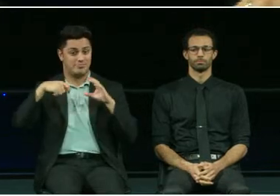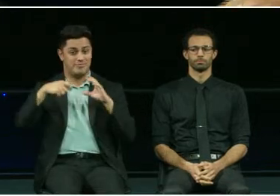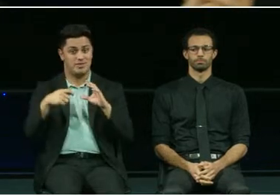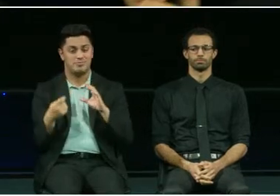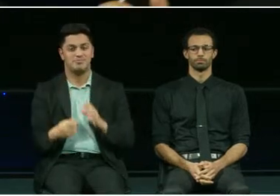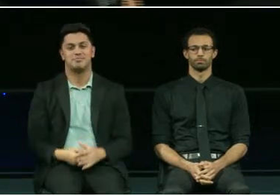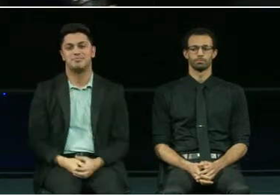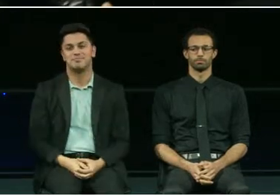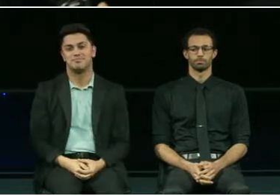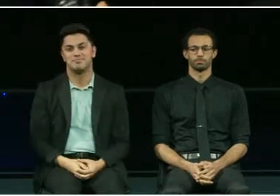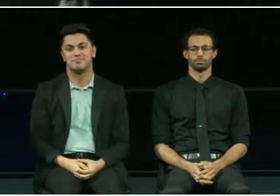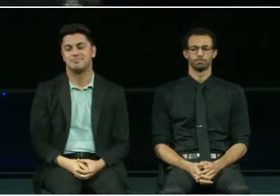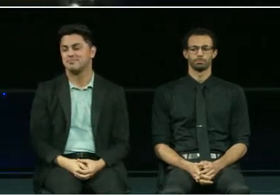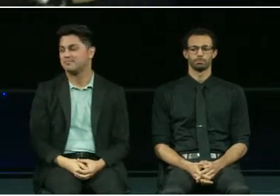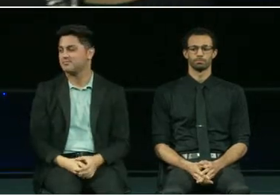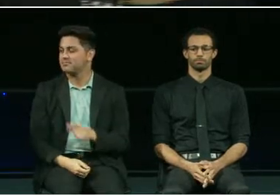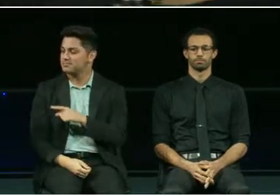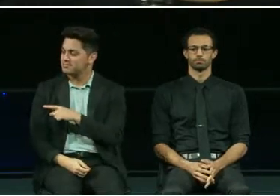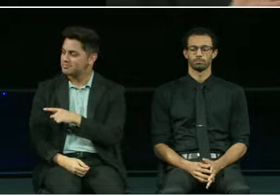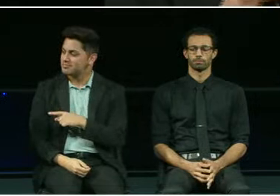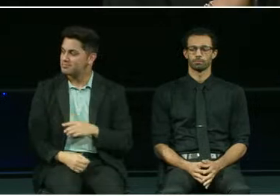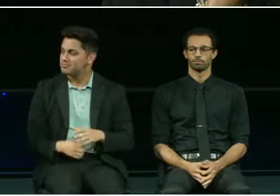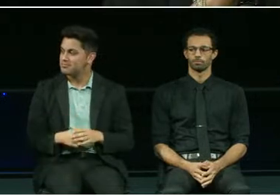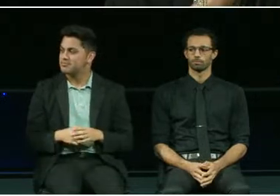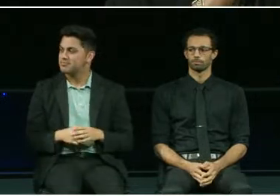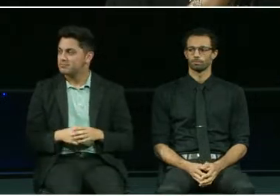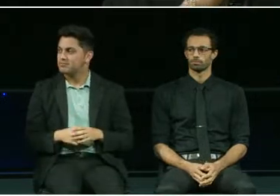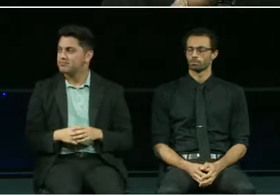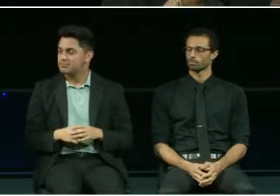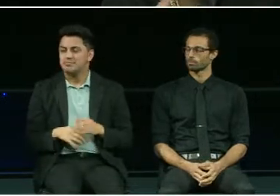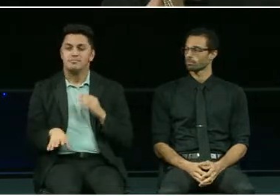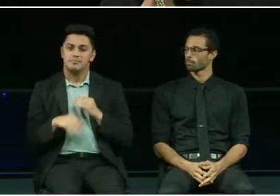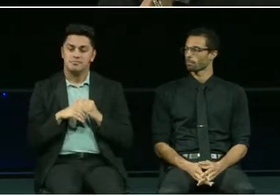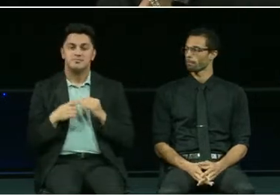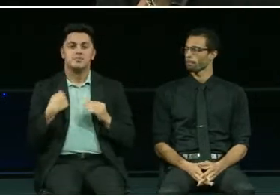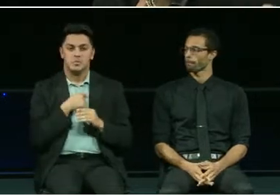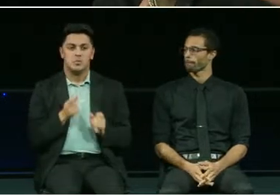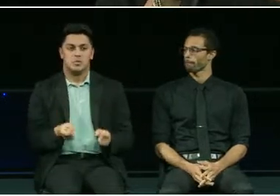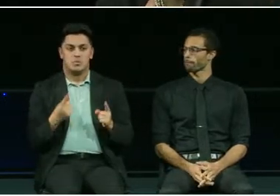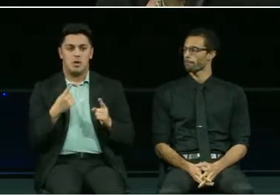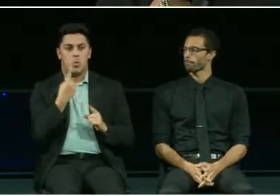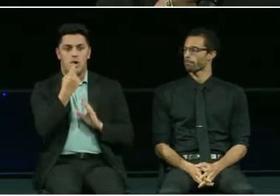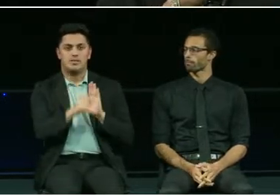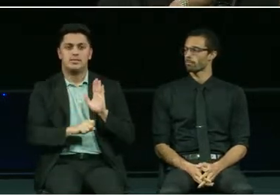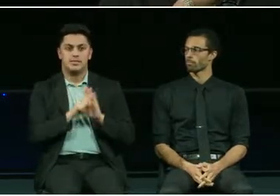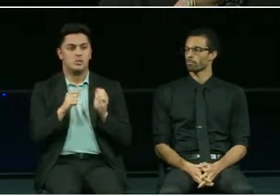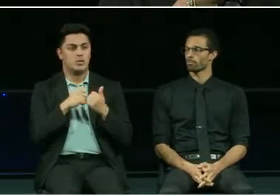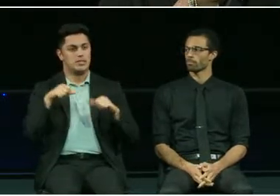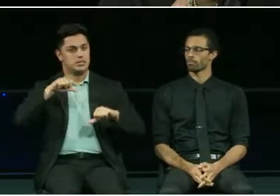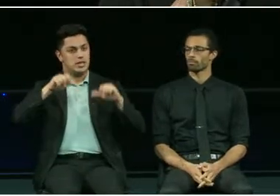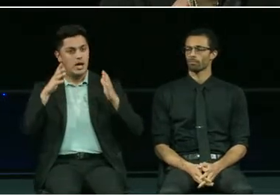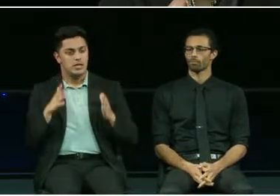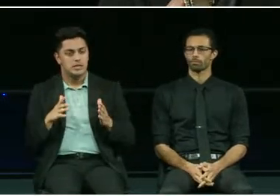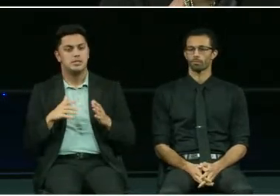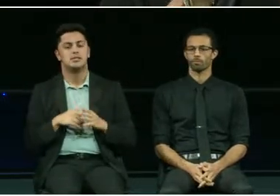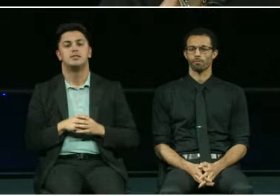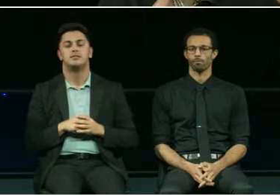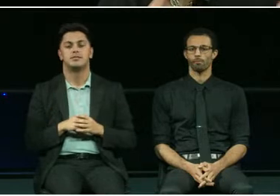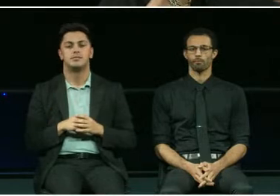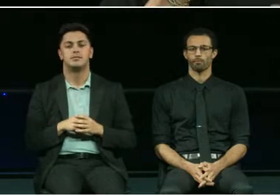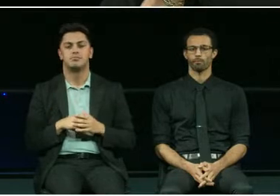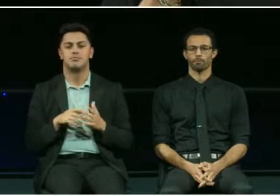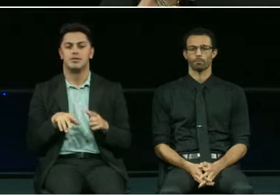Yeah. Yeah, and just want to add that we spent a whole season with the scientists in Italy, and it took